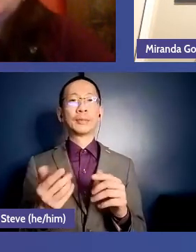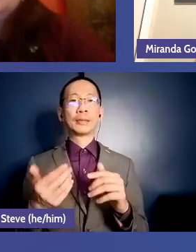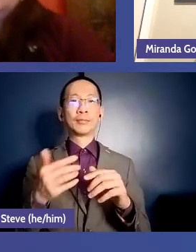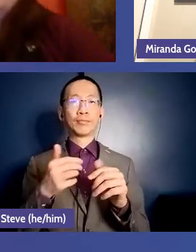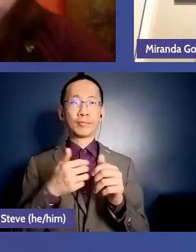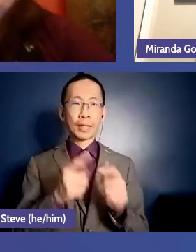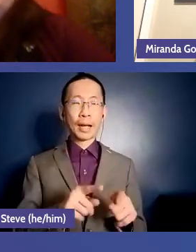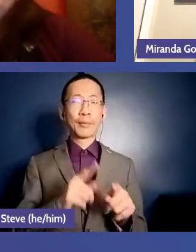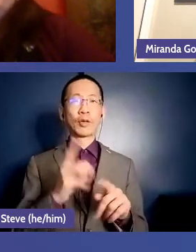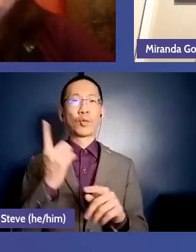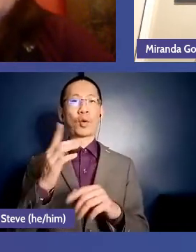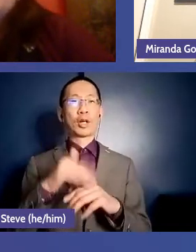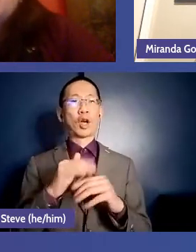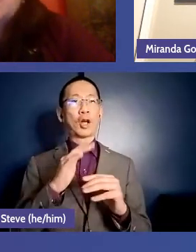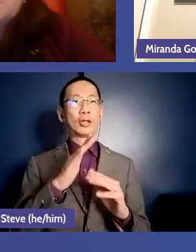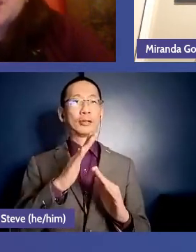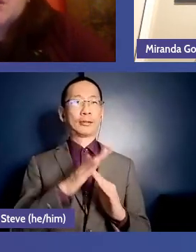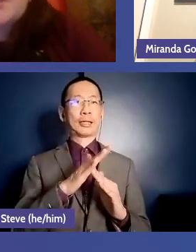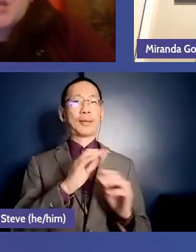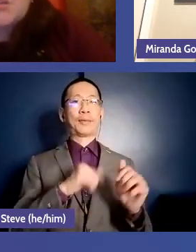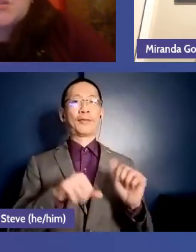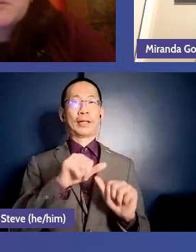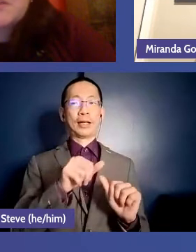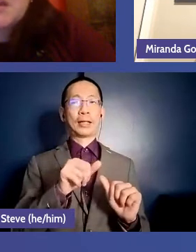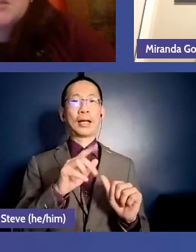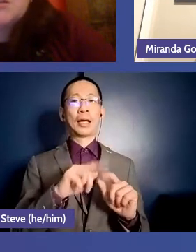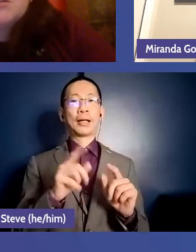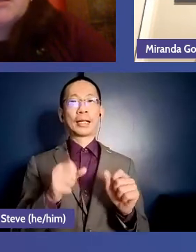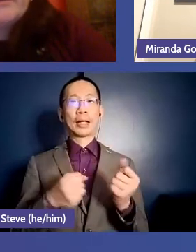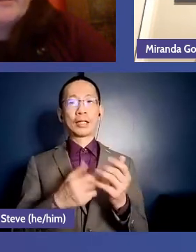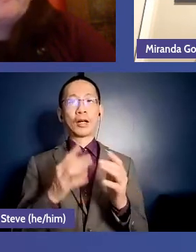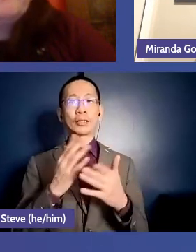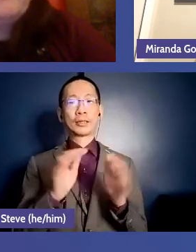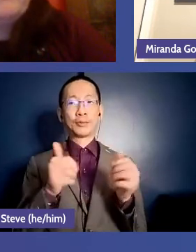have, there can be really some inherent challenges with that.